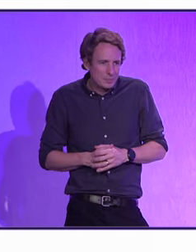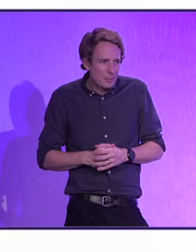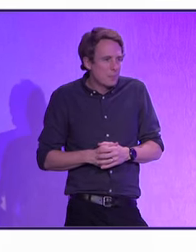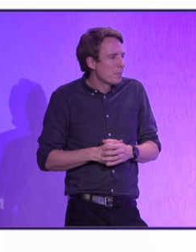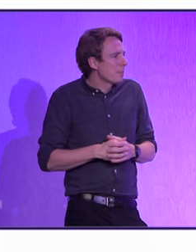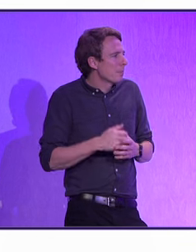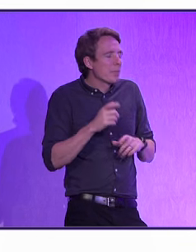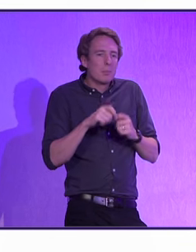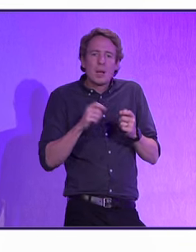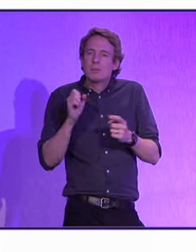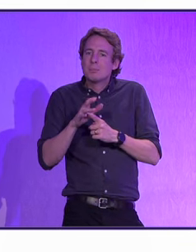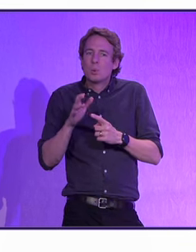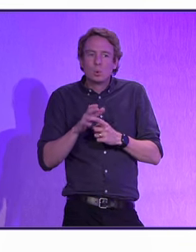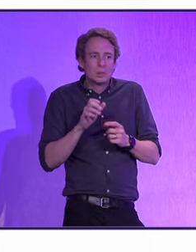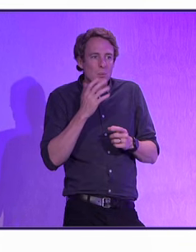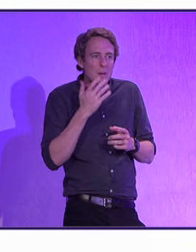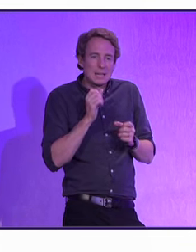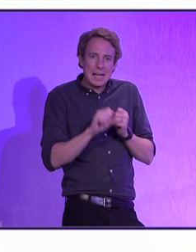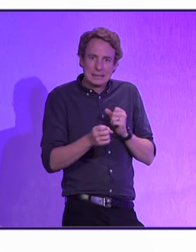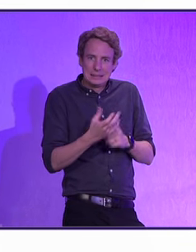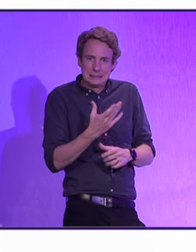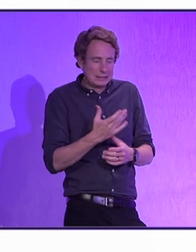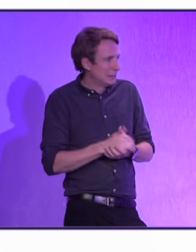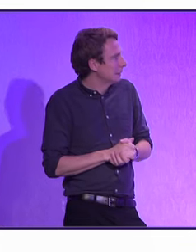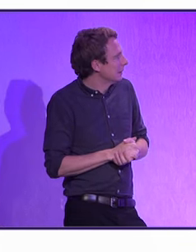You know, this becomes important when the next slide comes up.